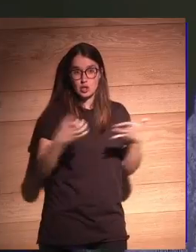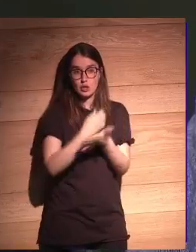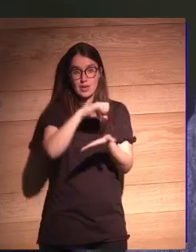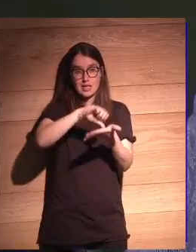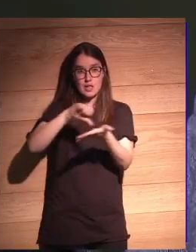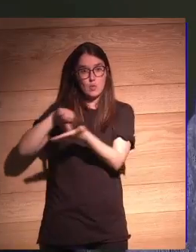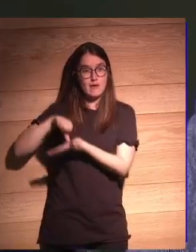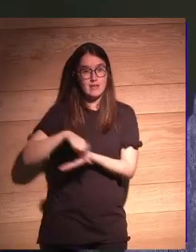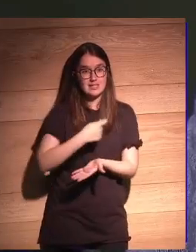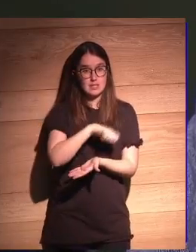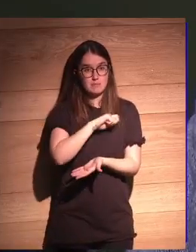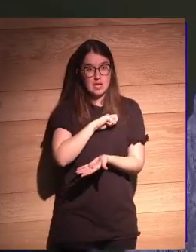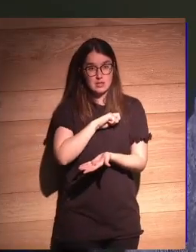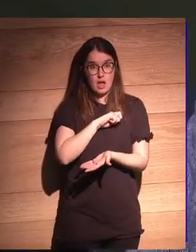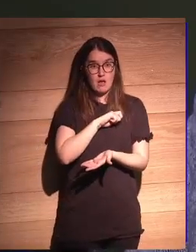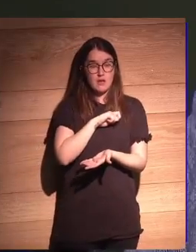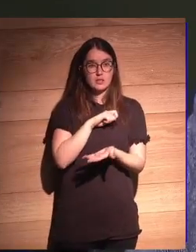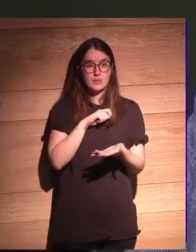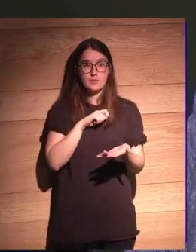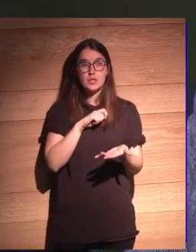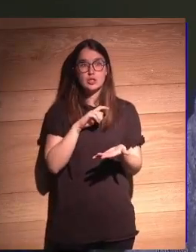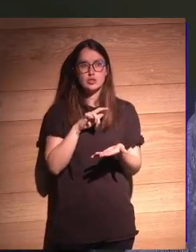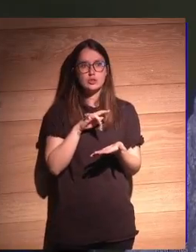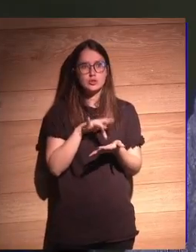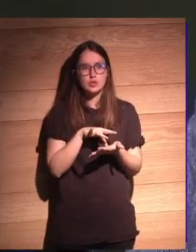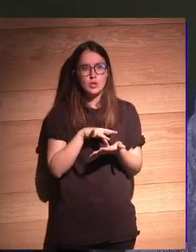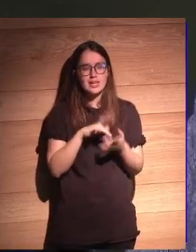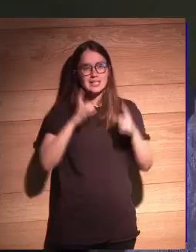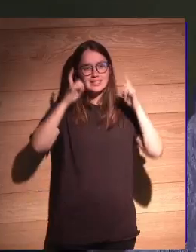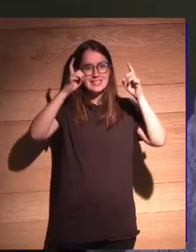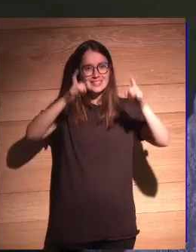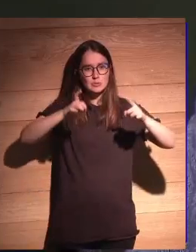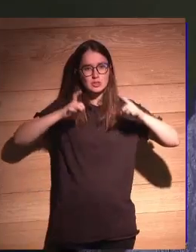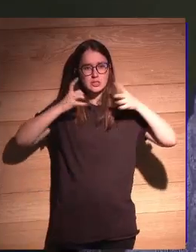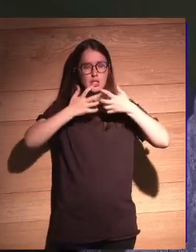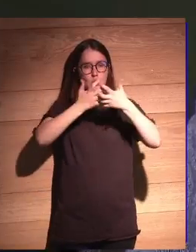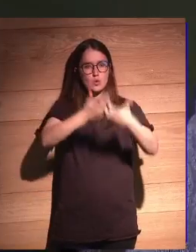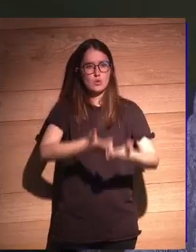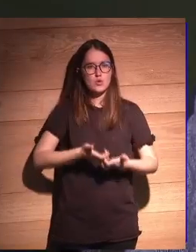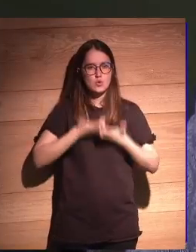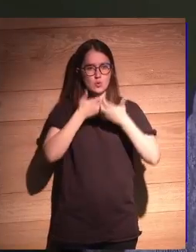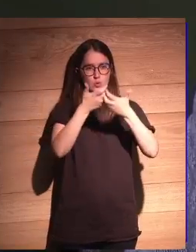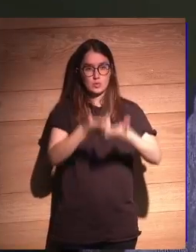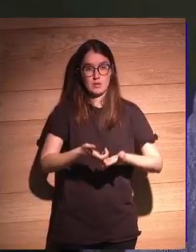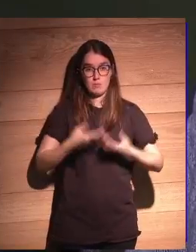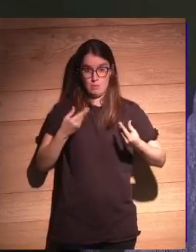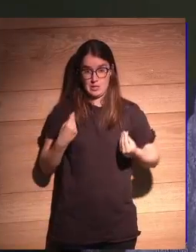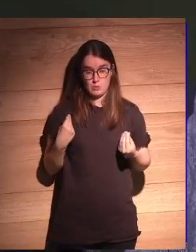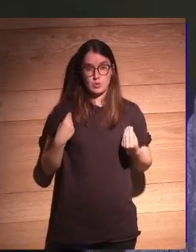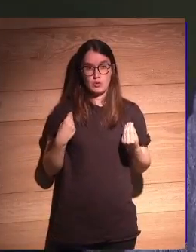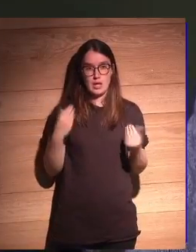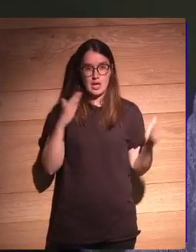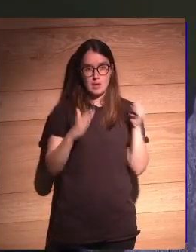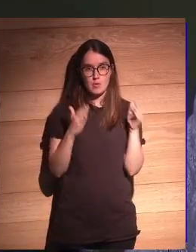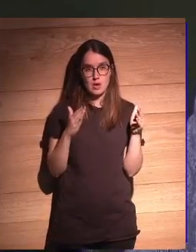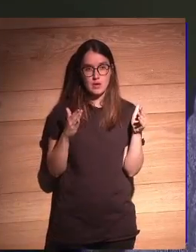of Madrid city, of all the cities in Madrid, with all the great cities that have been created, and we have been fighting